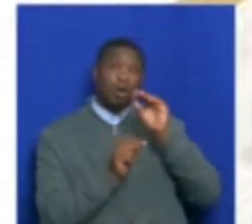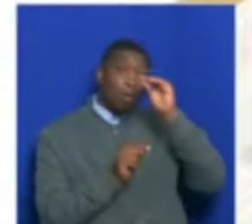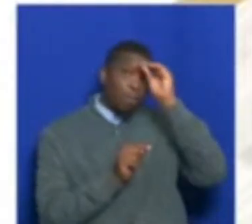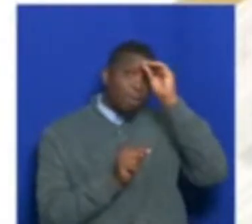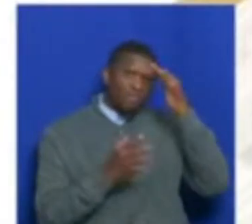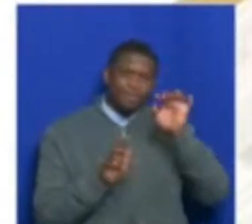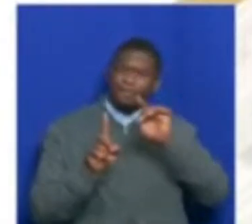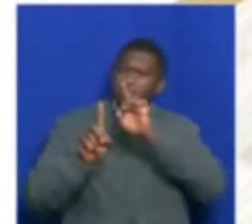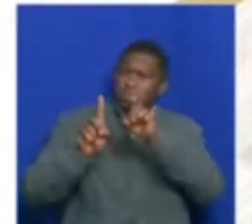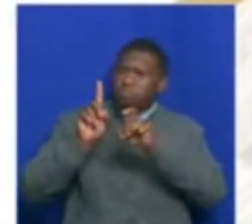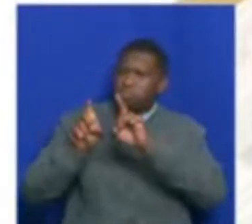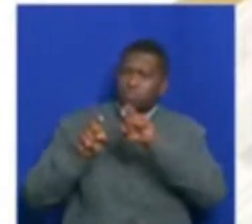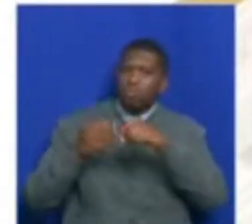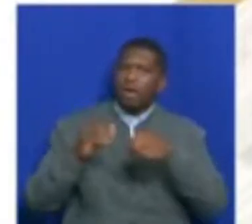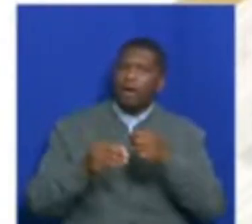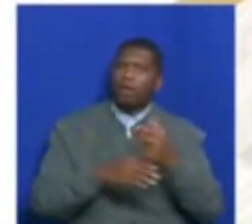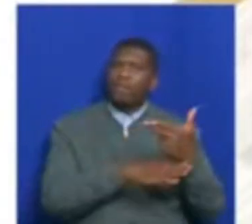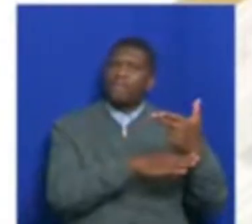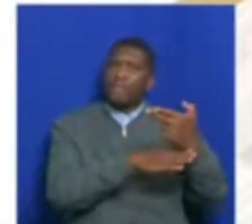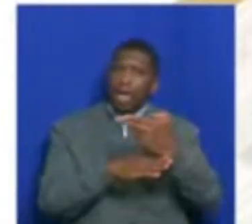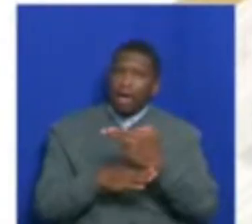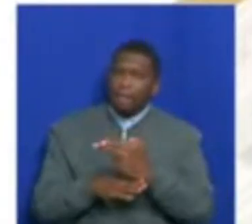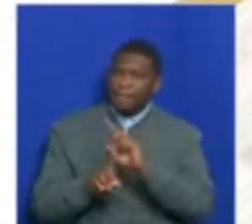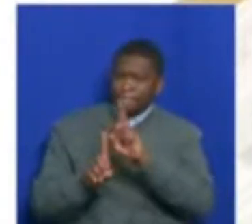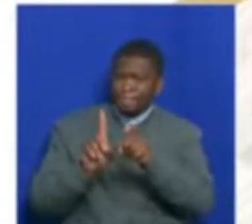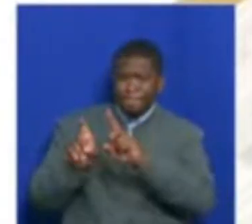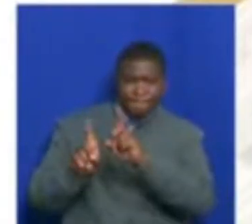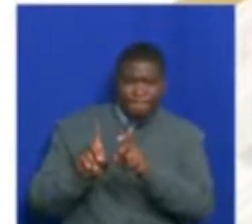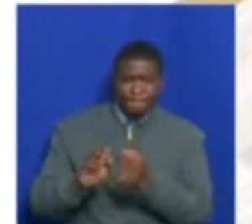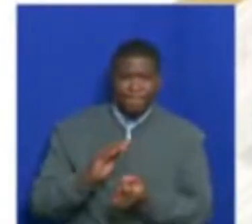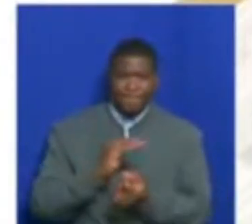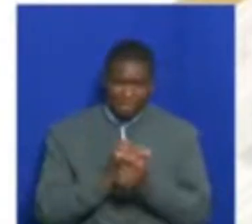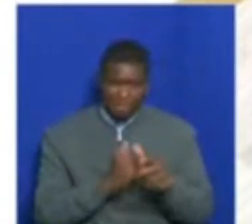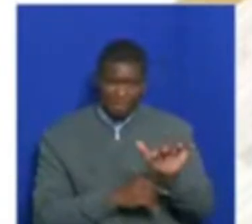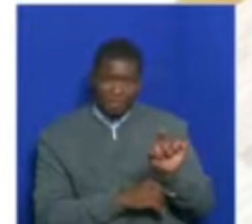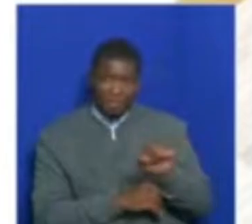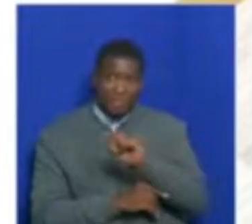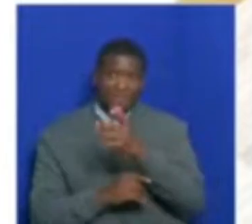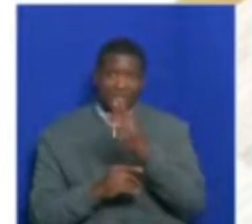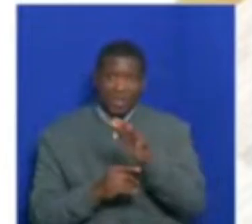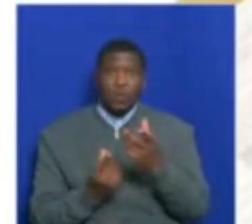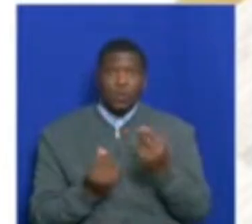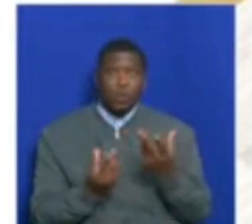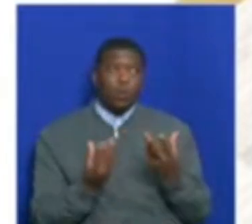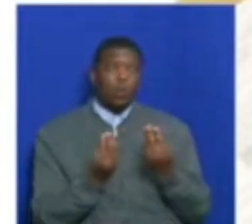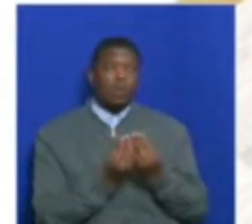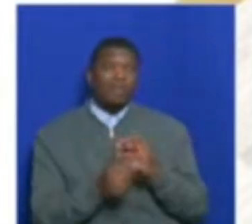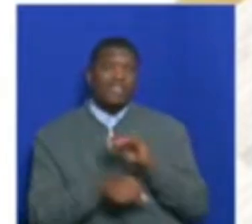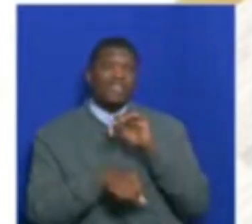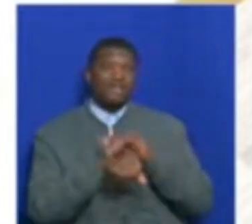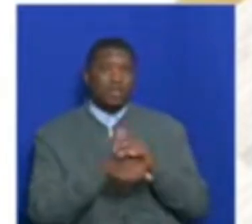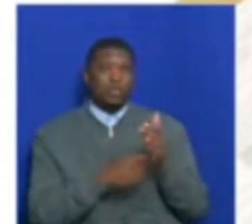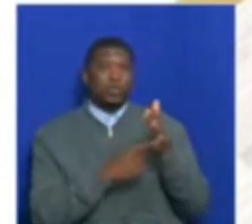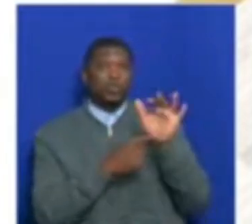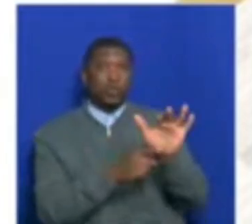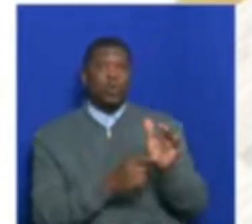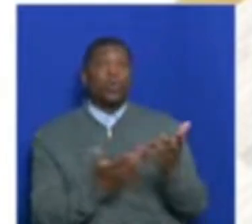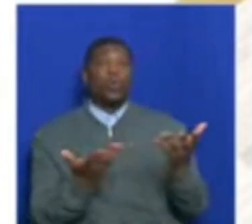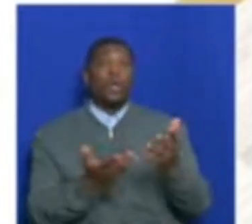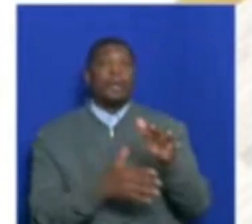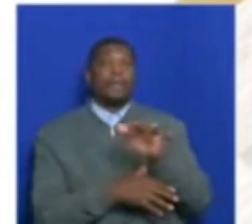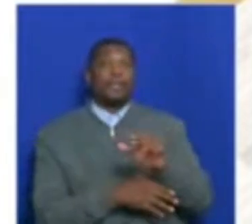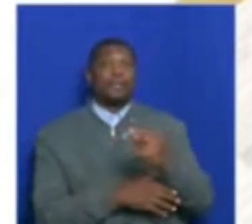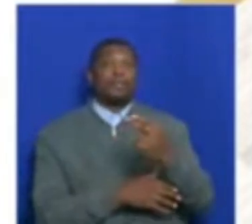firearm that was used in the Pinetown murder, and he took them to his friend's residence in Hillcrest. Whilst at the